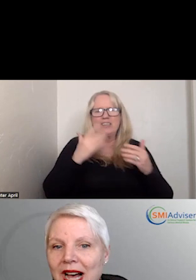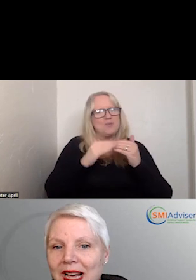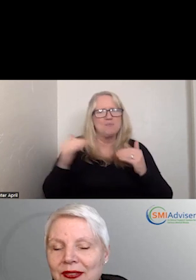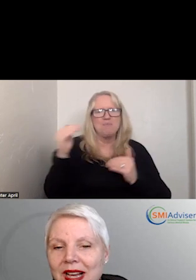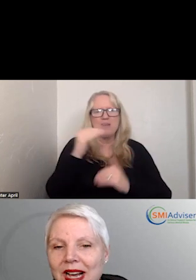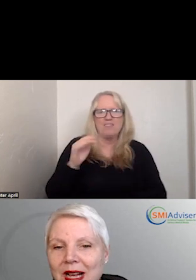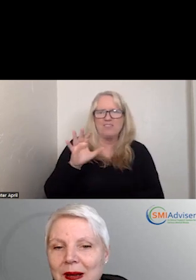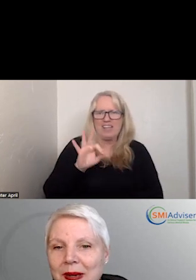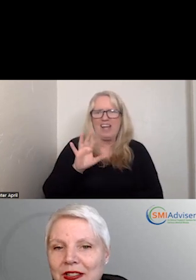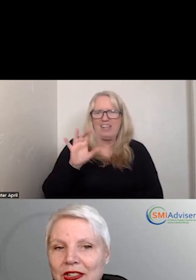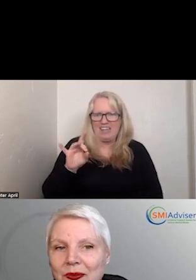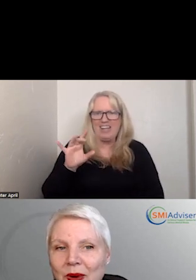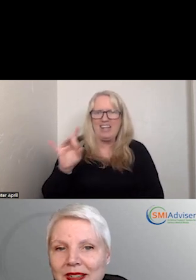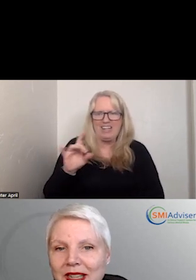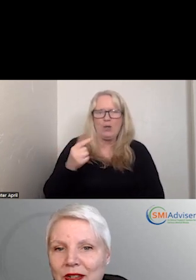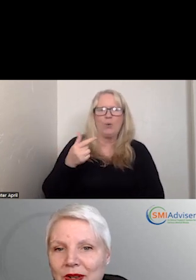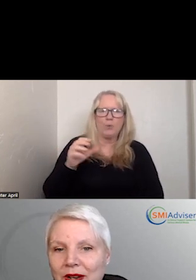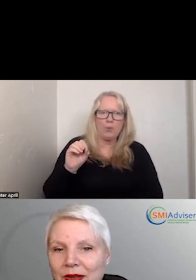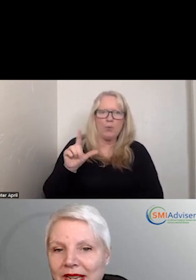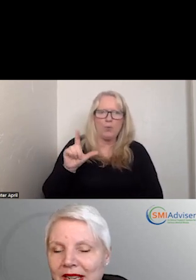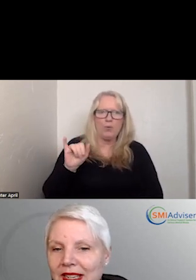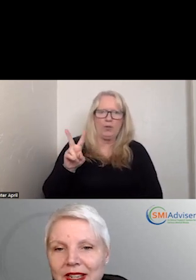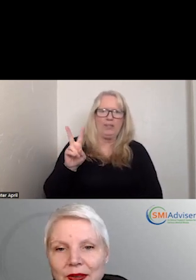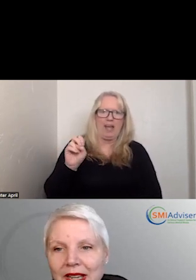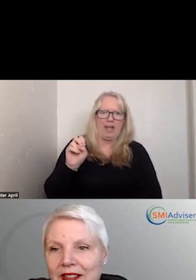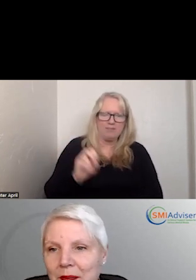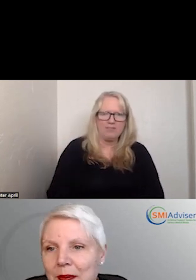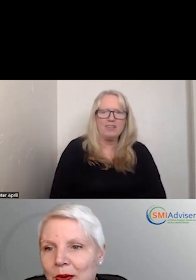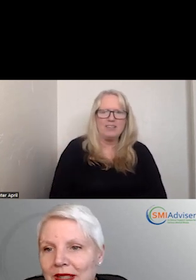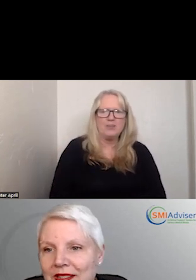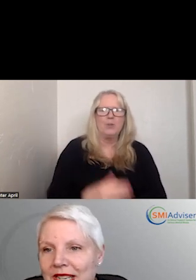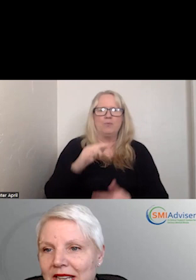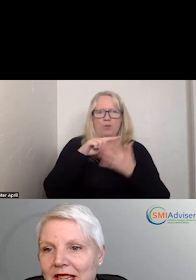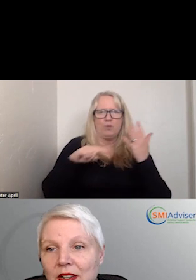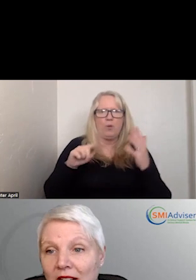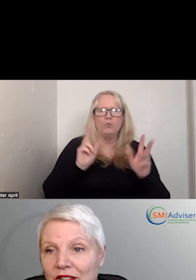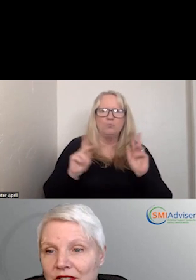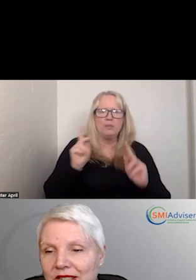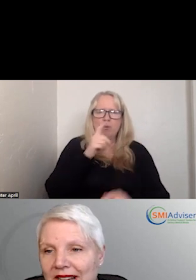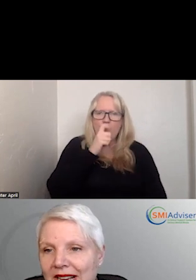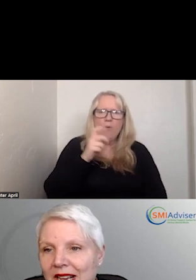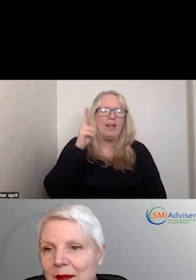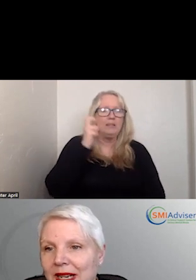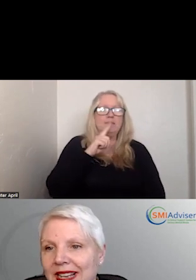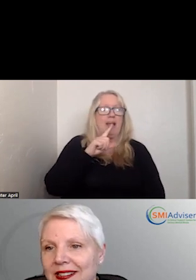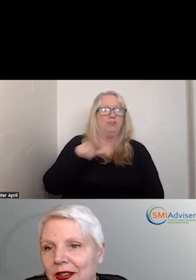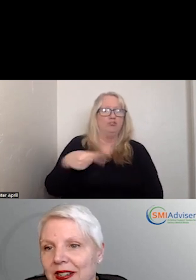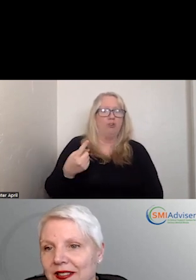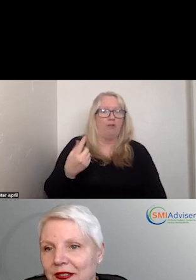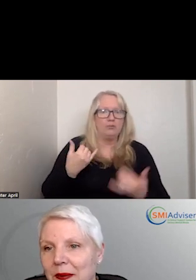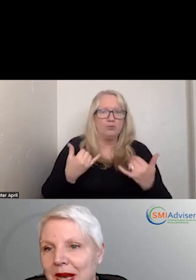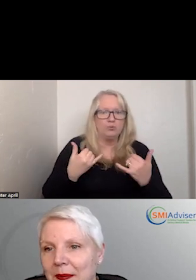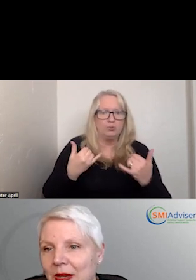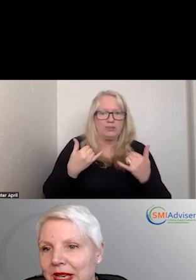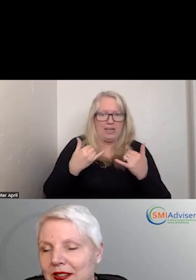Go Live, but just wanted to let you know that the kinds of people who are listening in are not just today, but